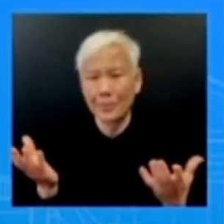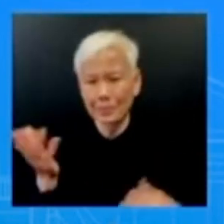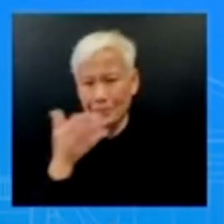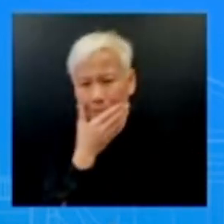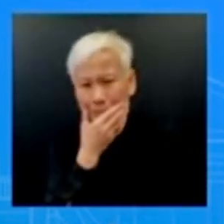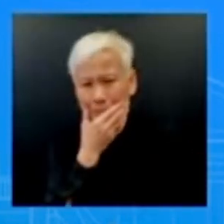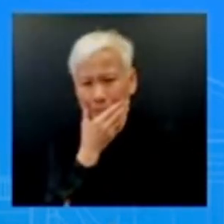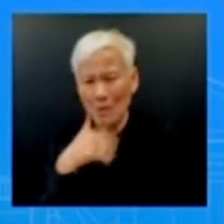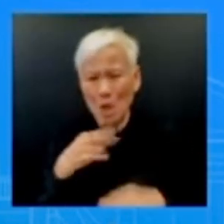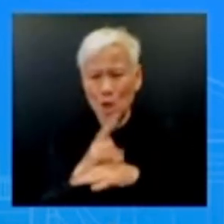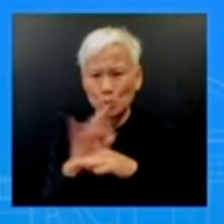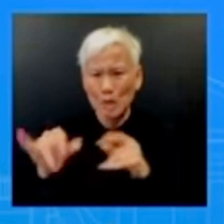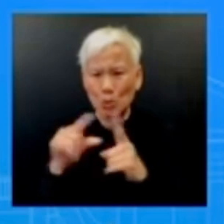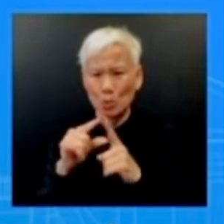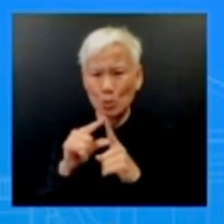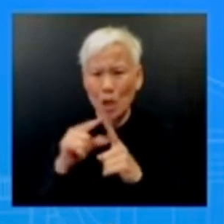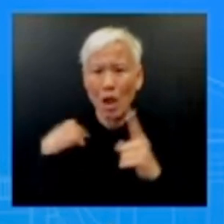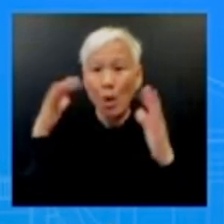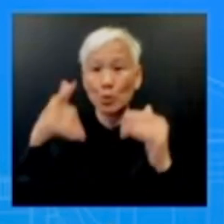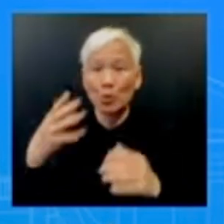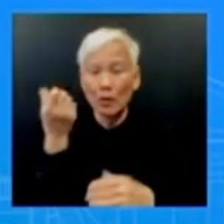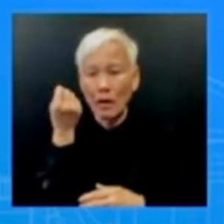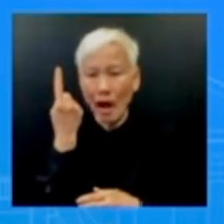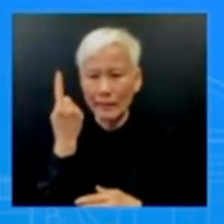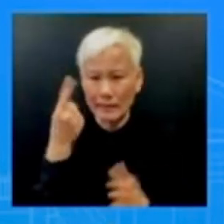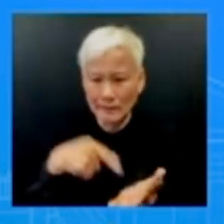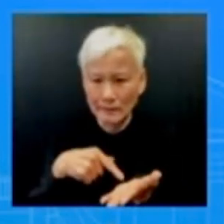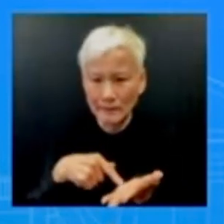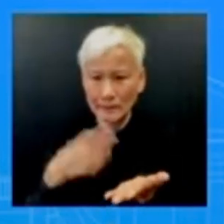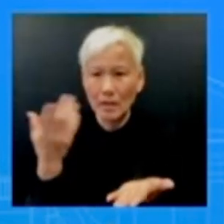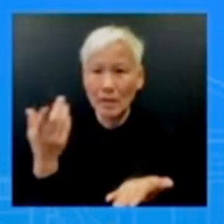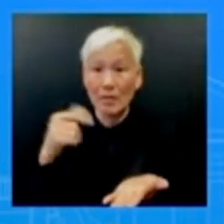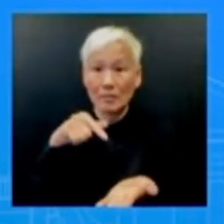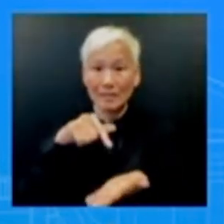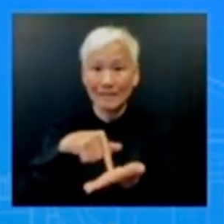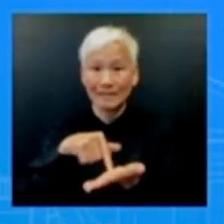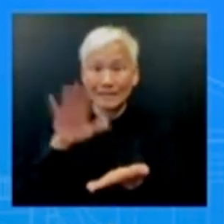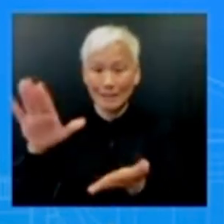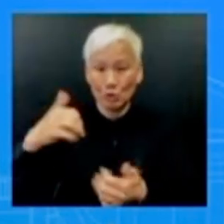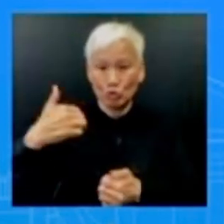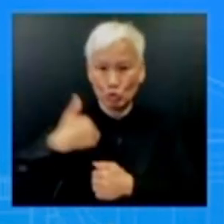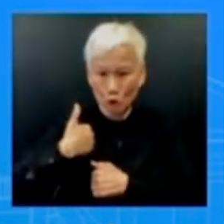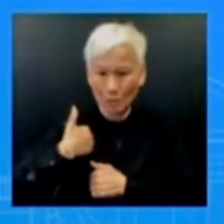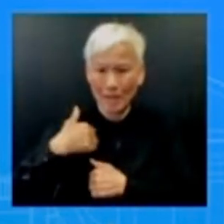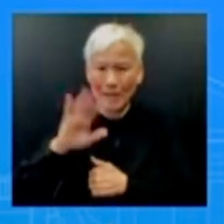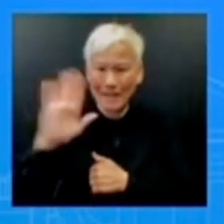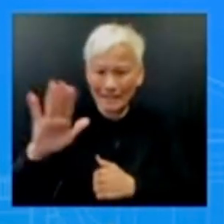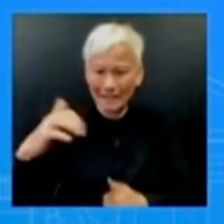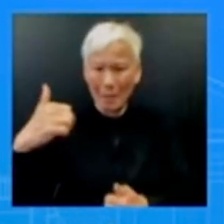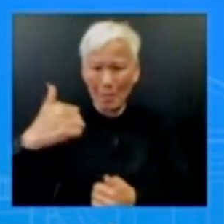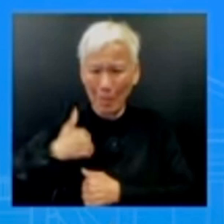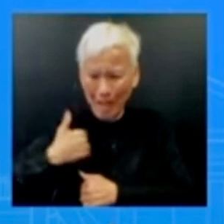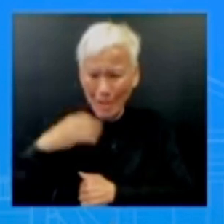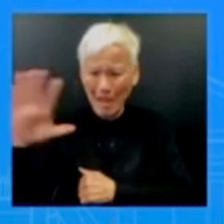So I hope he got to see what his troops, his military, and his war did to that city.